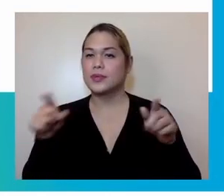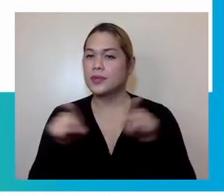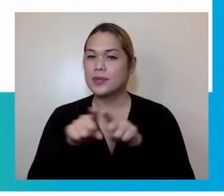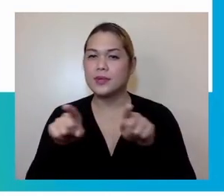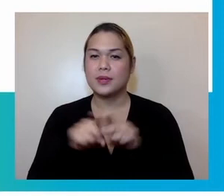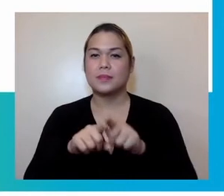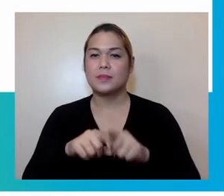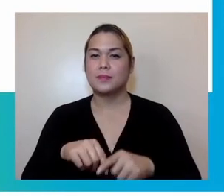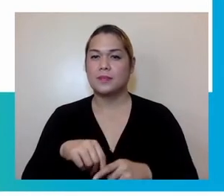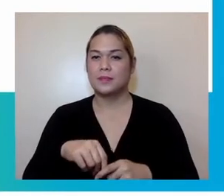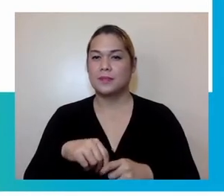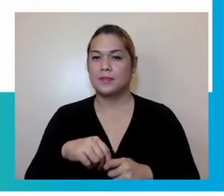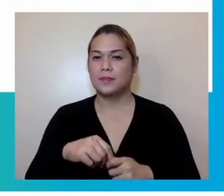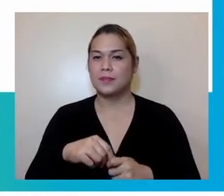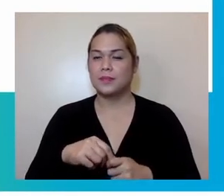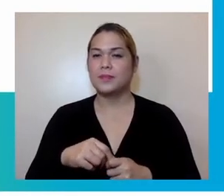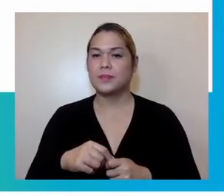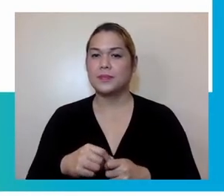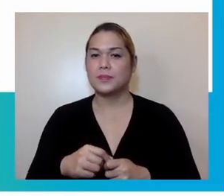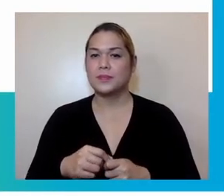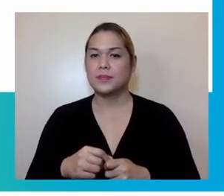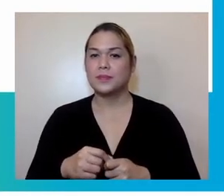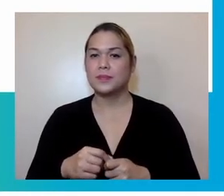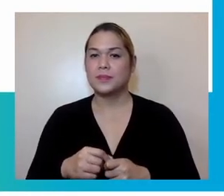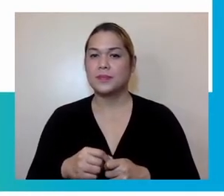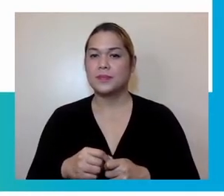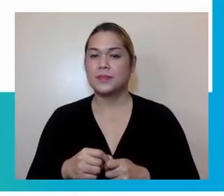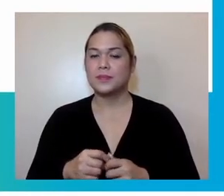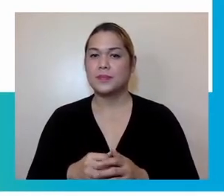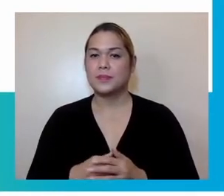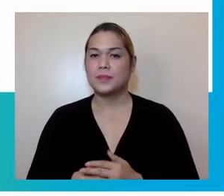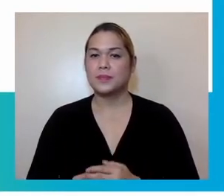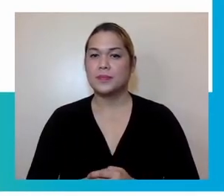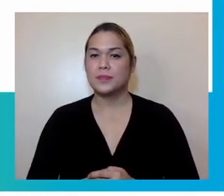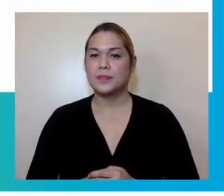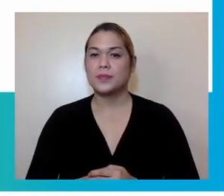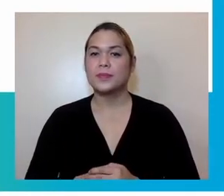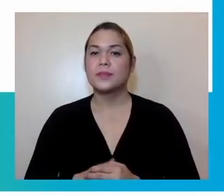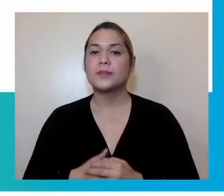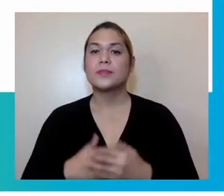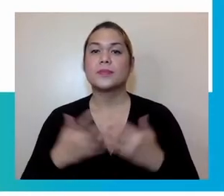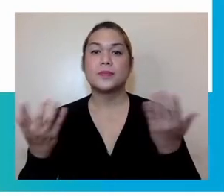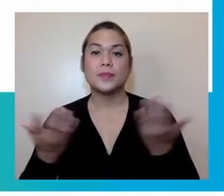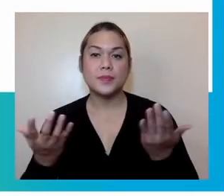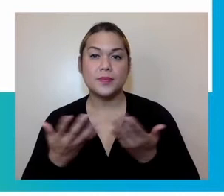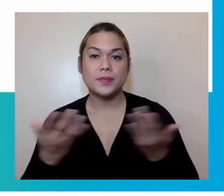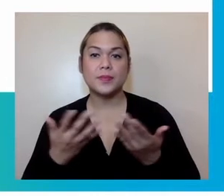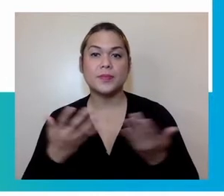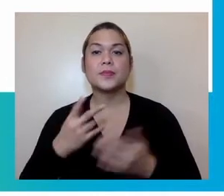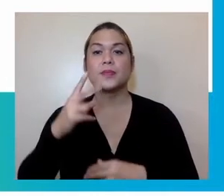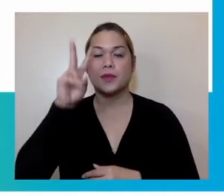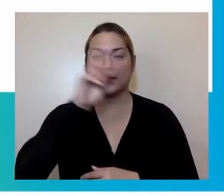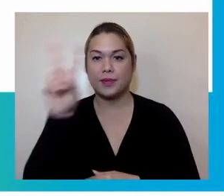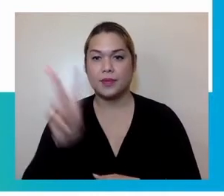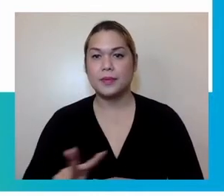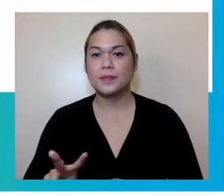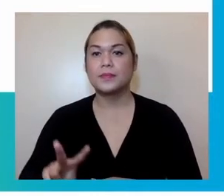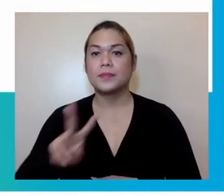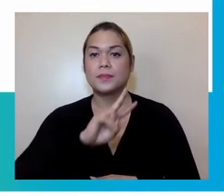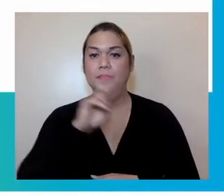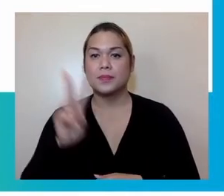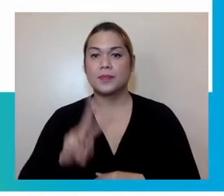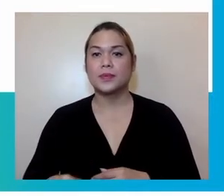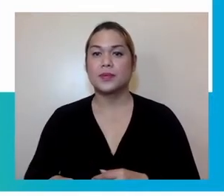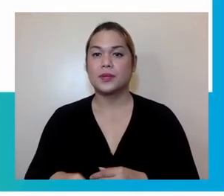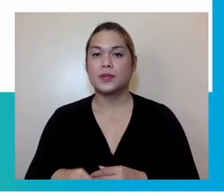fluidized bed technology in Mung Dung thermal power plant in Vietnam, as well as the Bangladesh Power